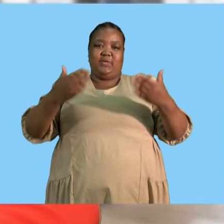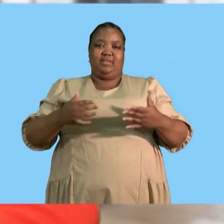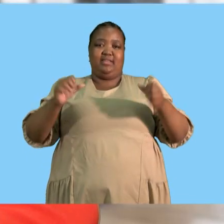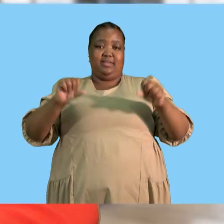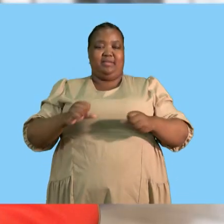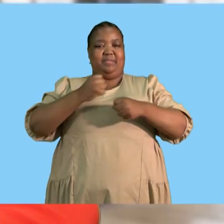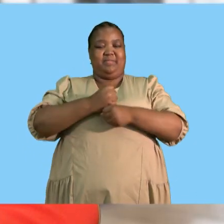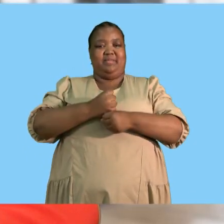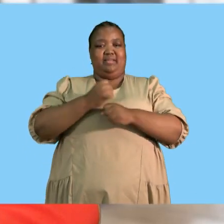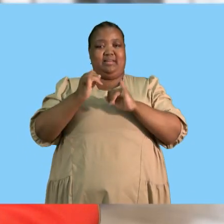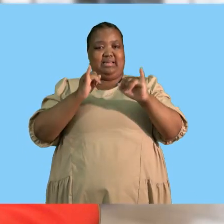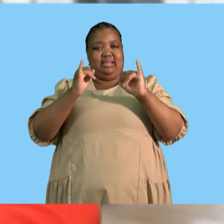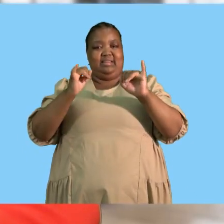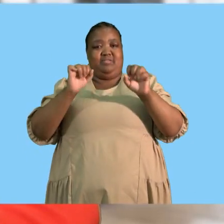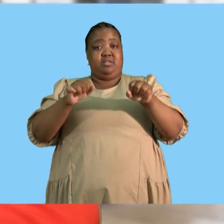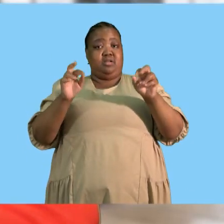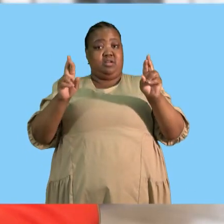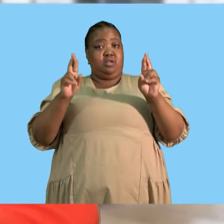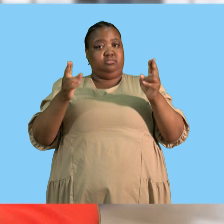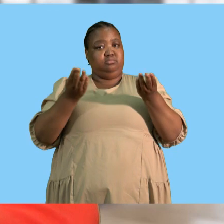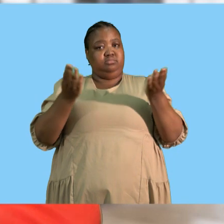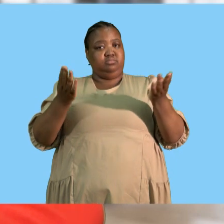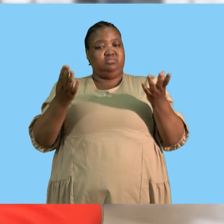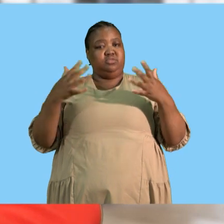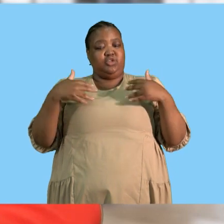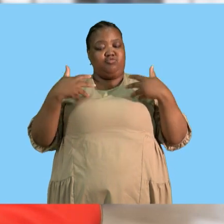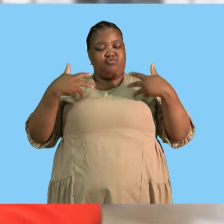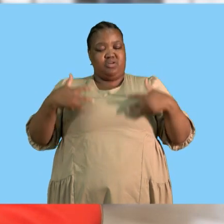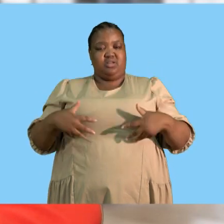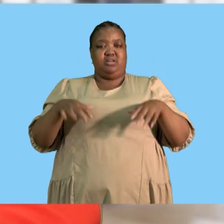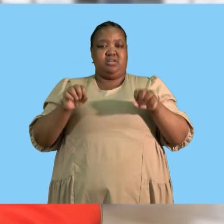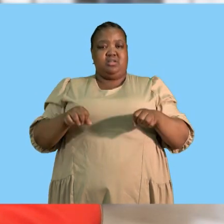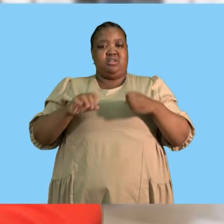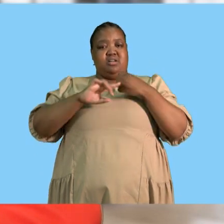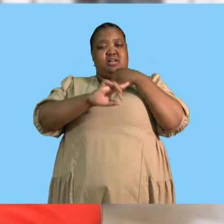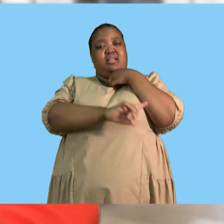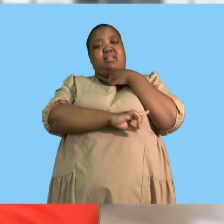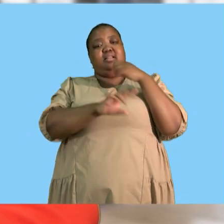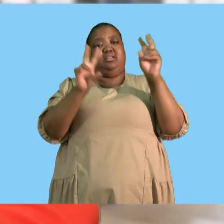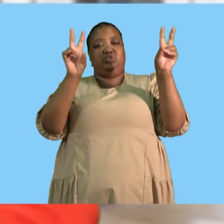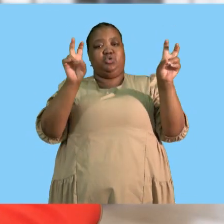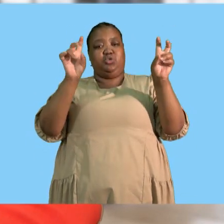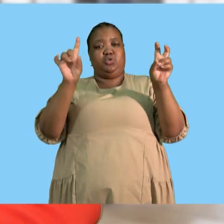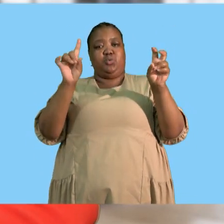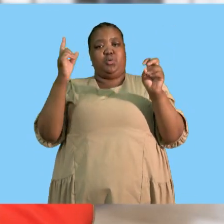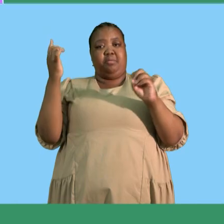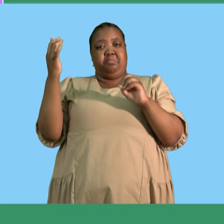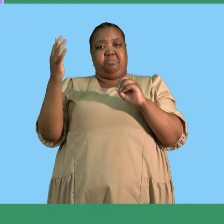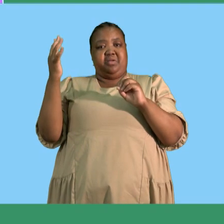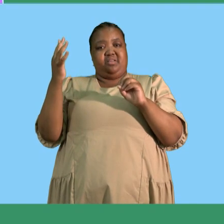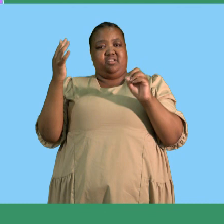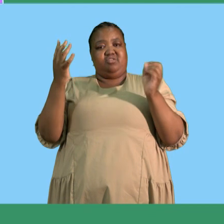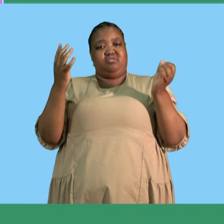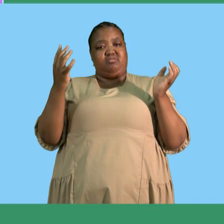Welcome back, grade 11s. Now, I hope you are well relaxed and we can tackle on the last topic, which is called presentation